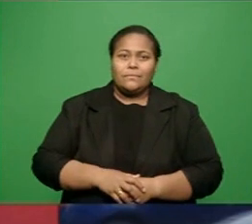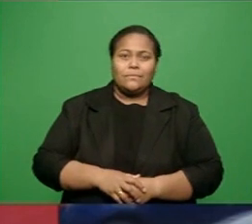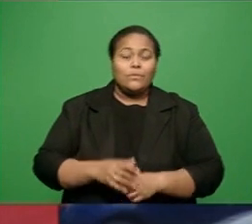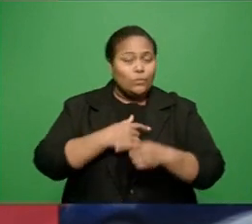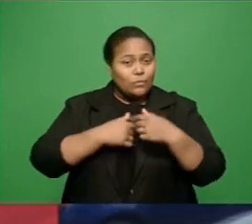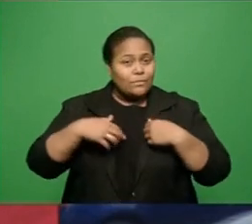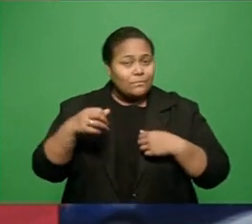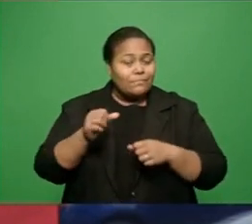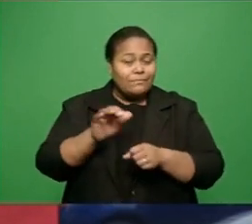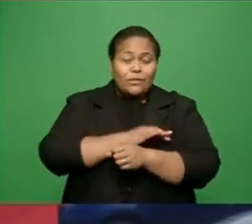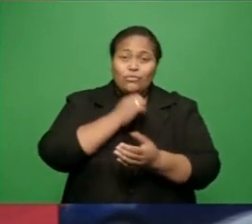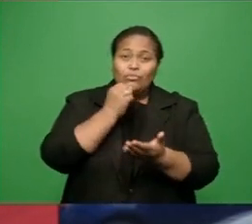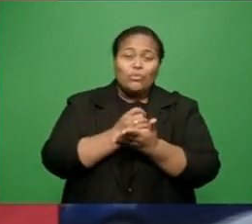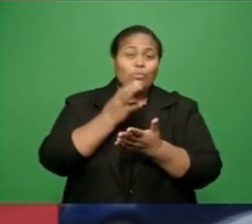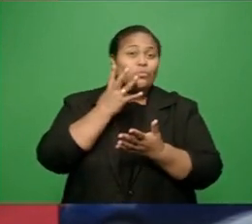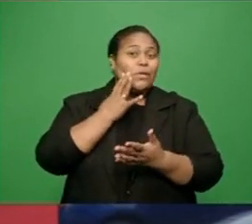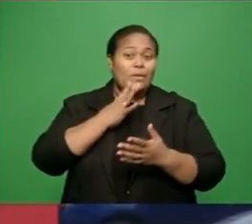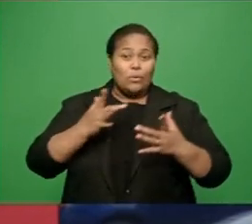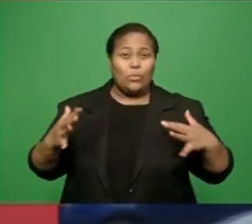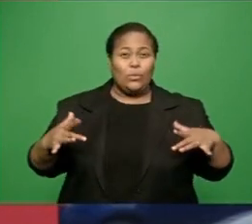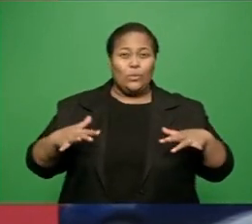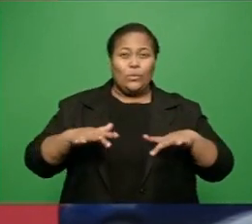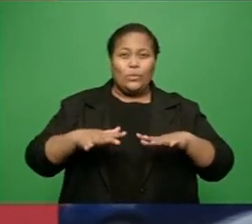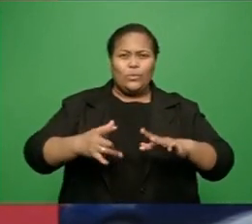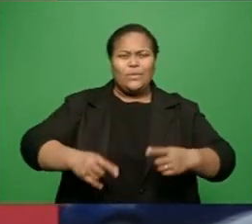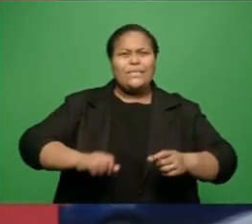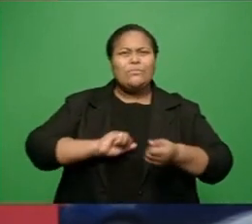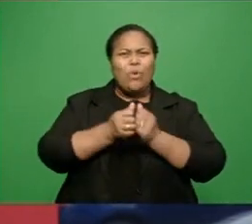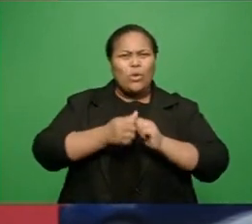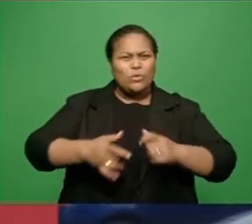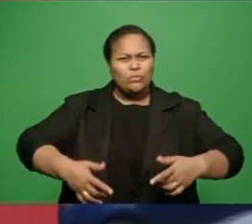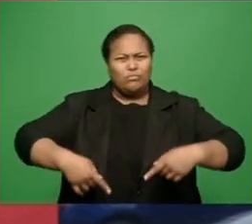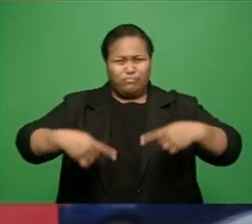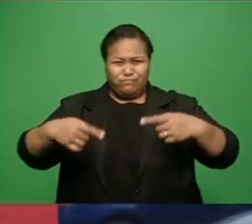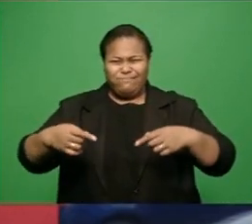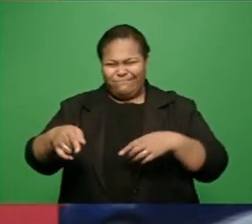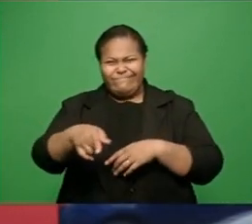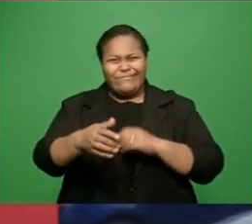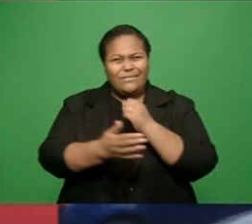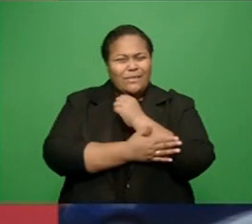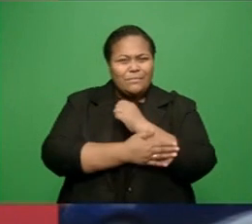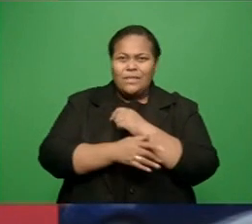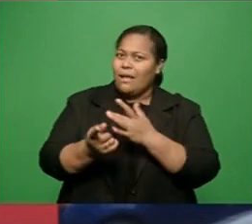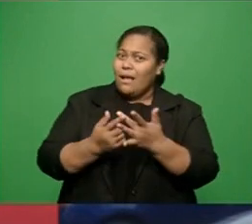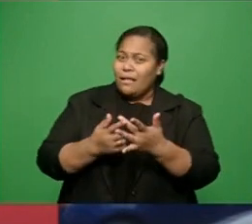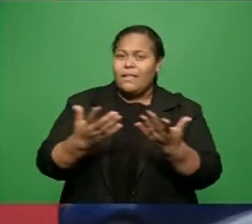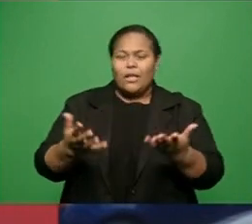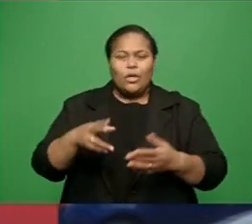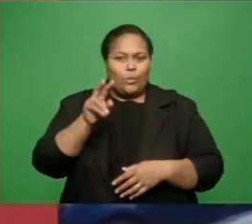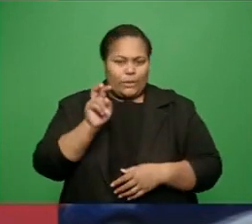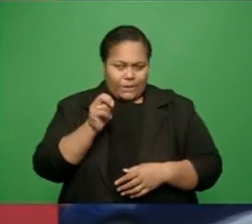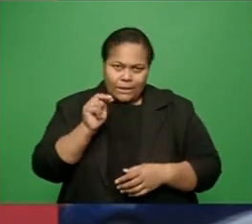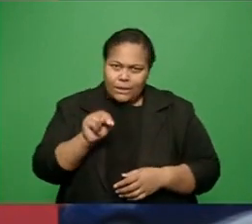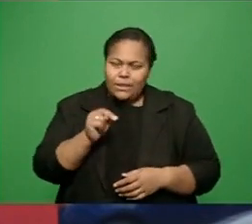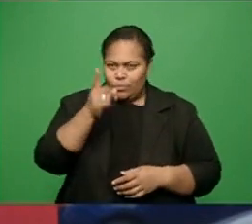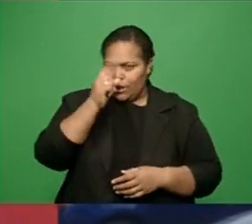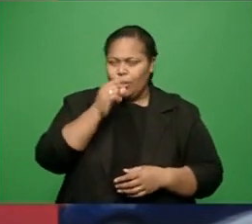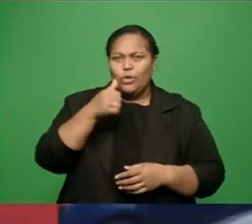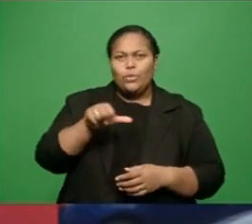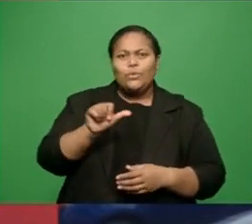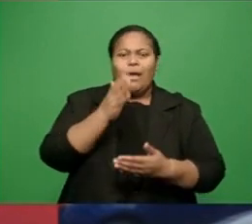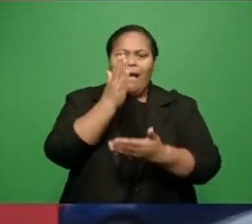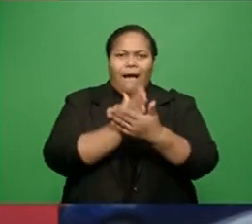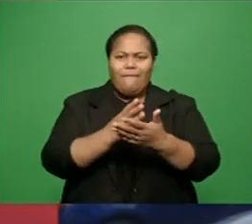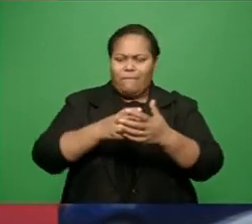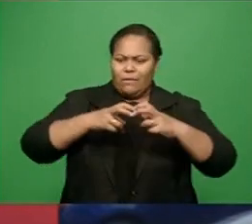watch a match that we actually create a space. We can use the whole capacity of the stadium, so as to speak, so we're not all crowded